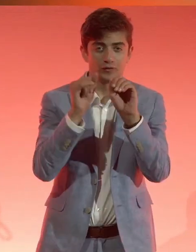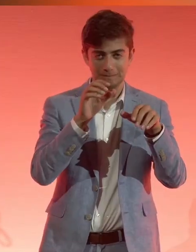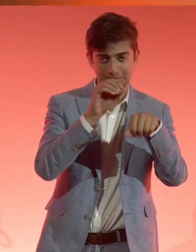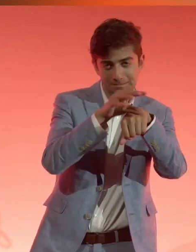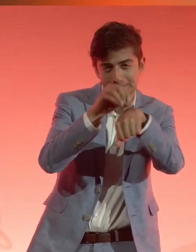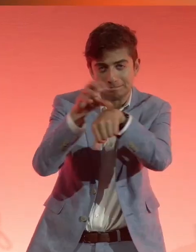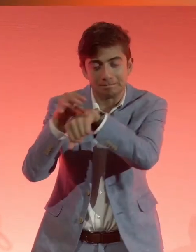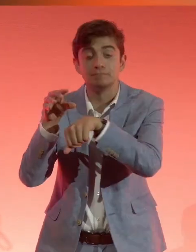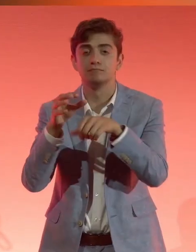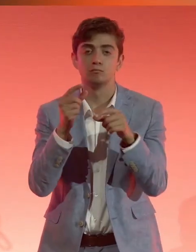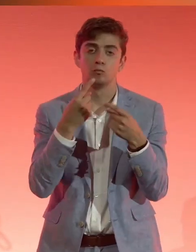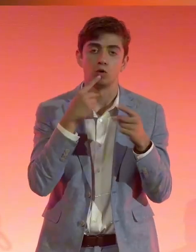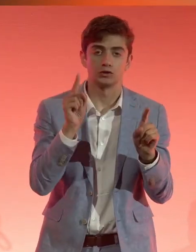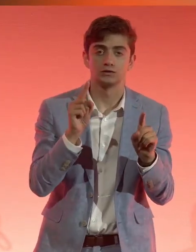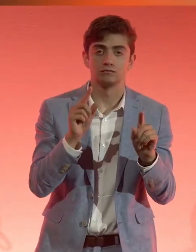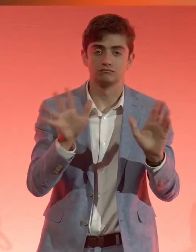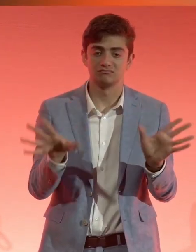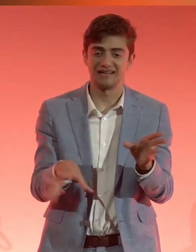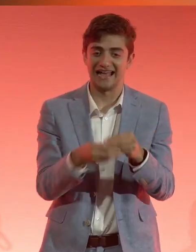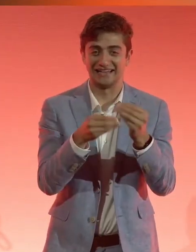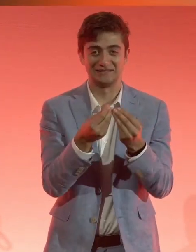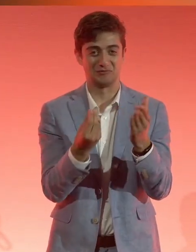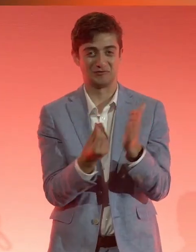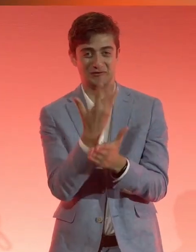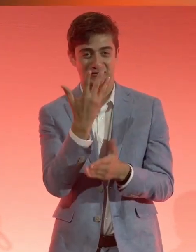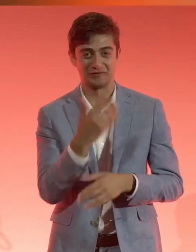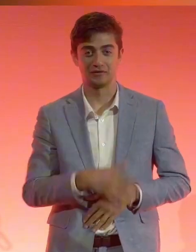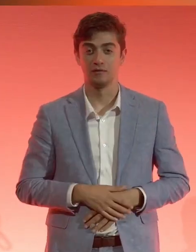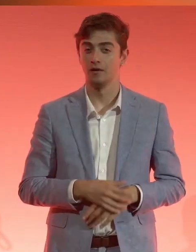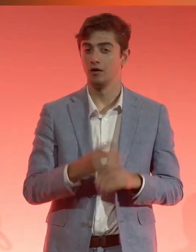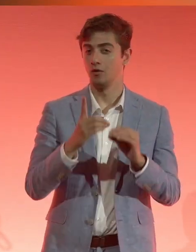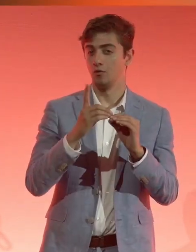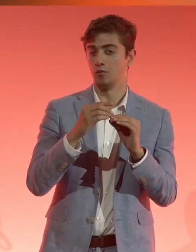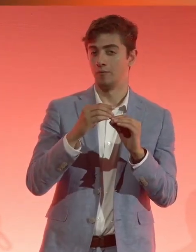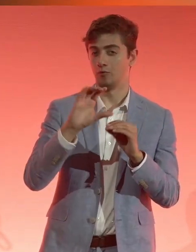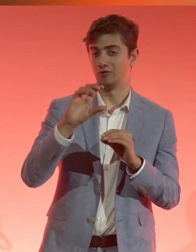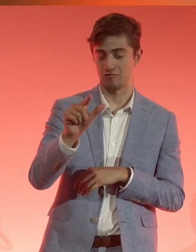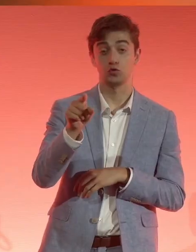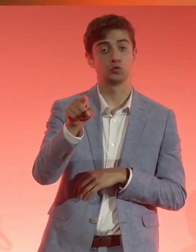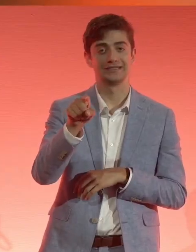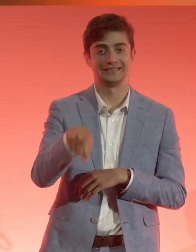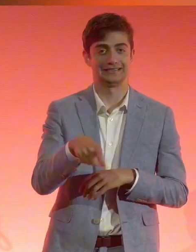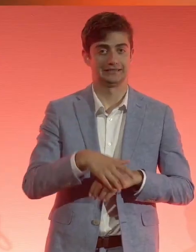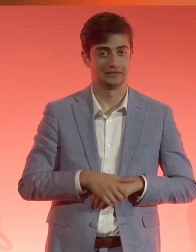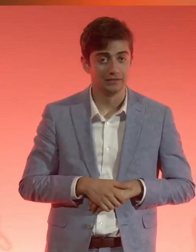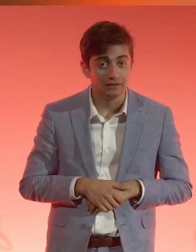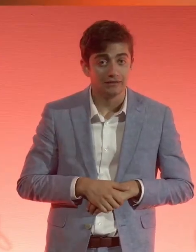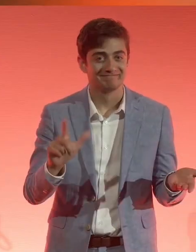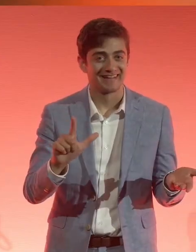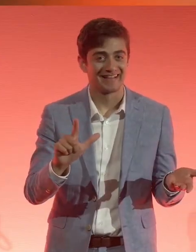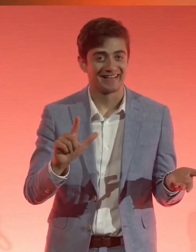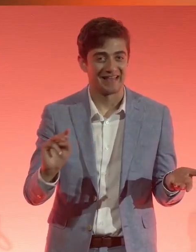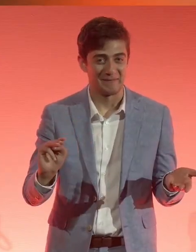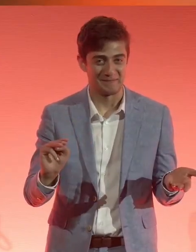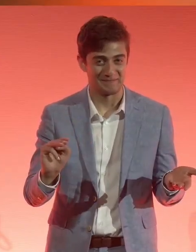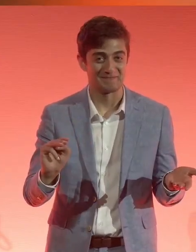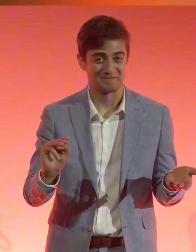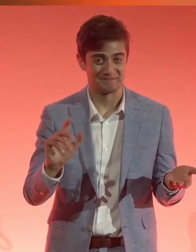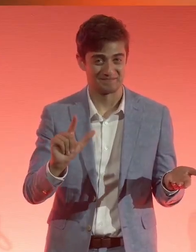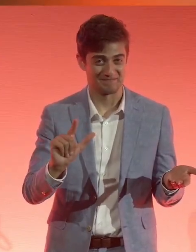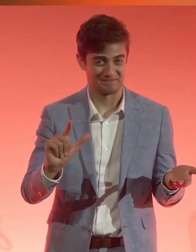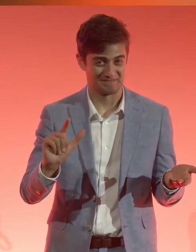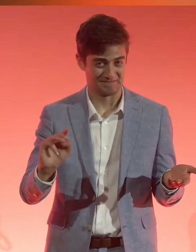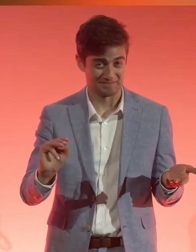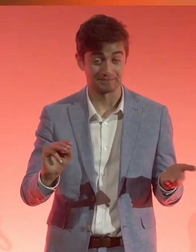growth. But here's the one other channel that you need to diversify into, which is LLMs. And doing